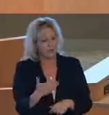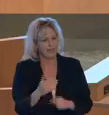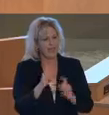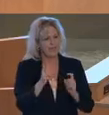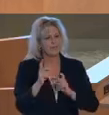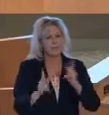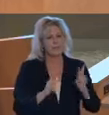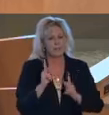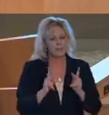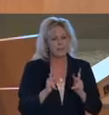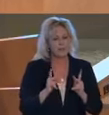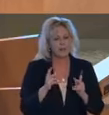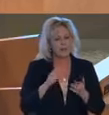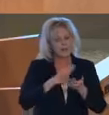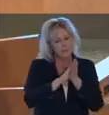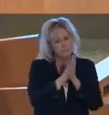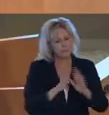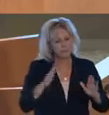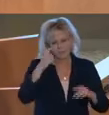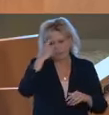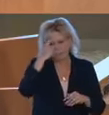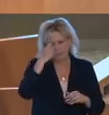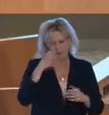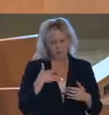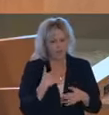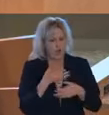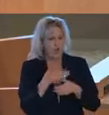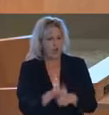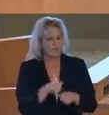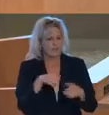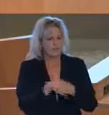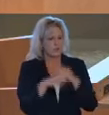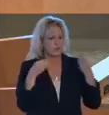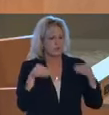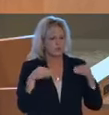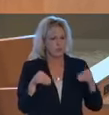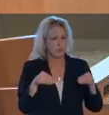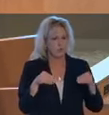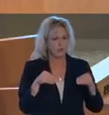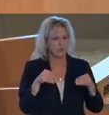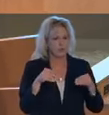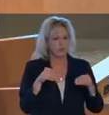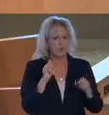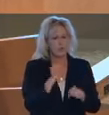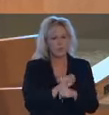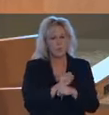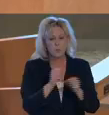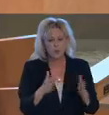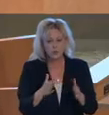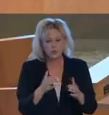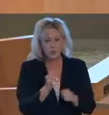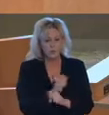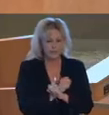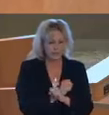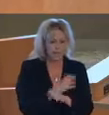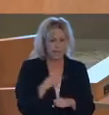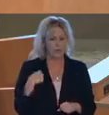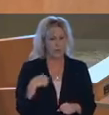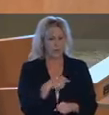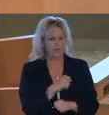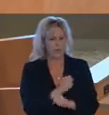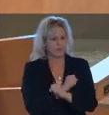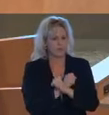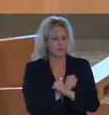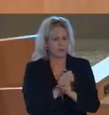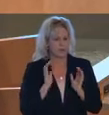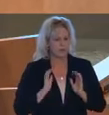residents a peace of mind and confidence when they go into that store that the store workers are protected and we are protected as a customer